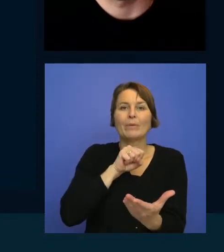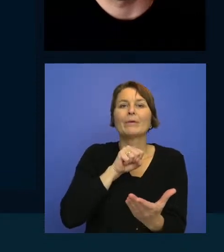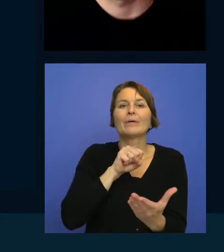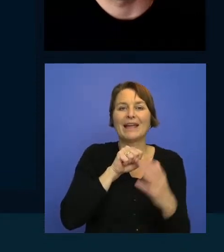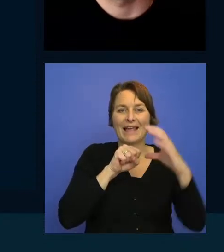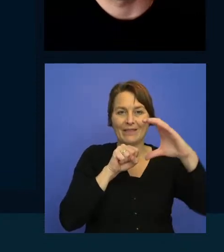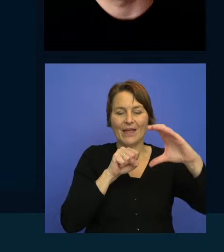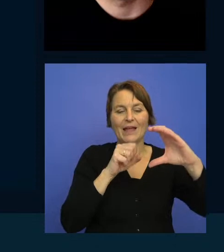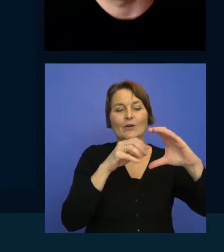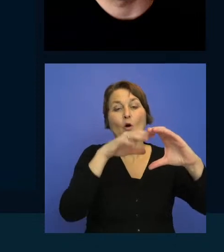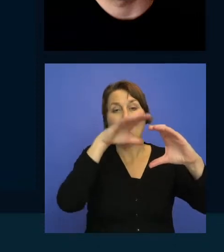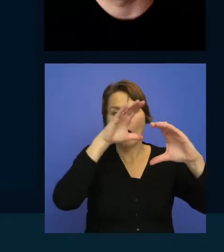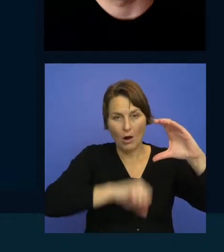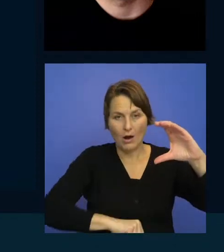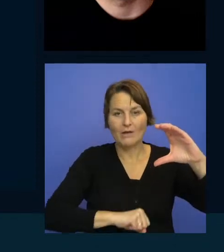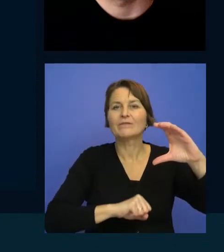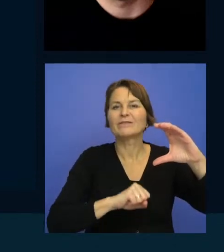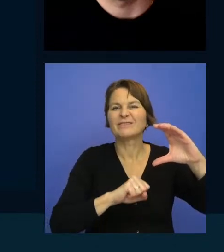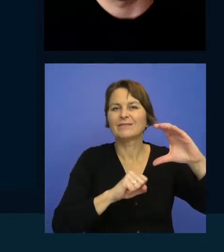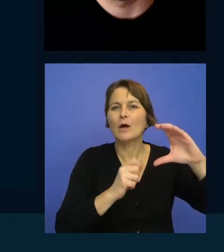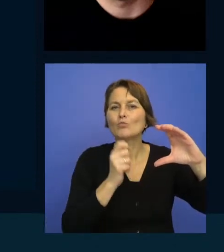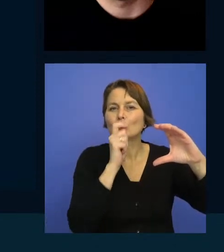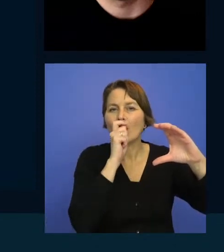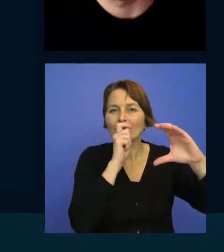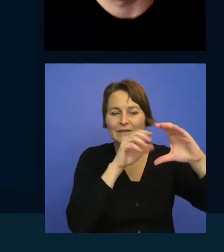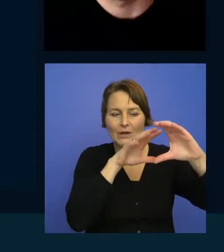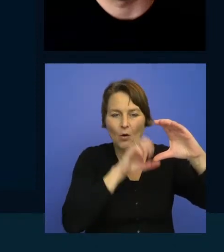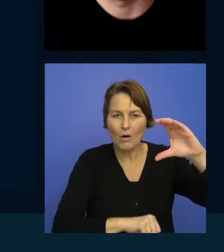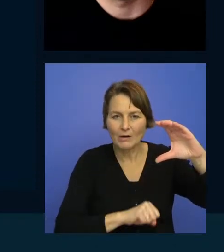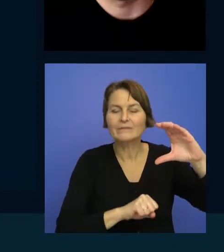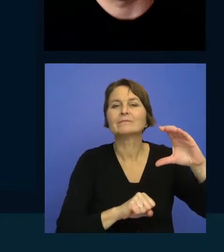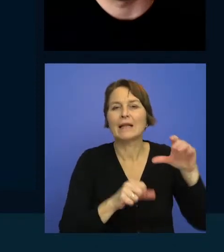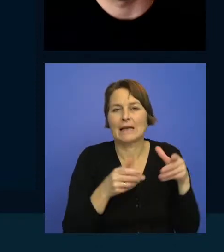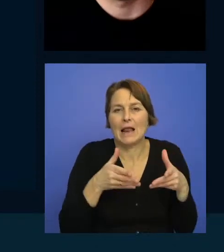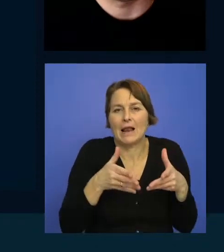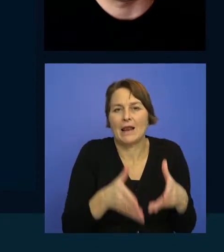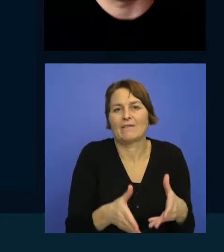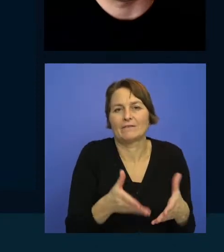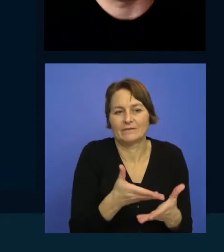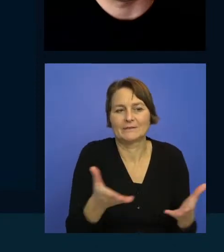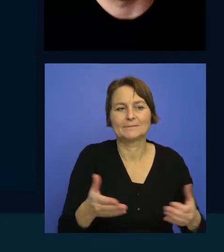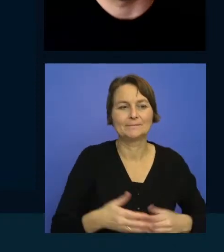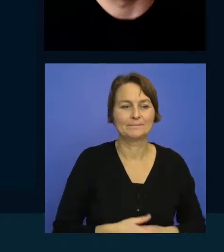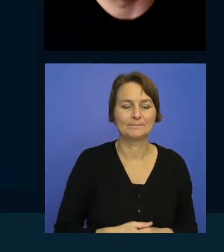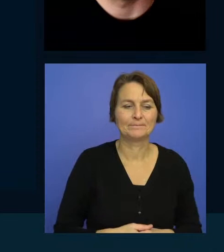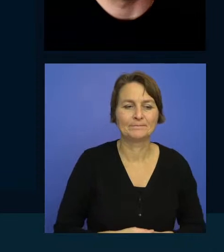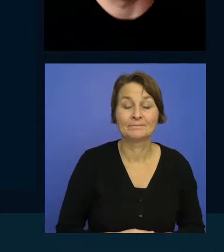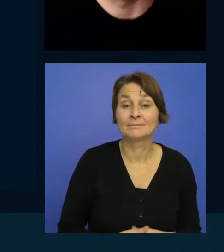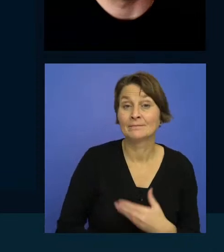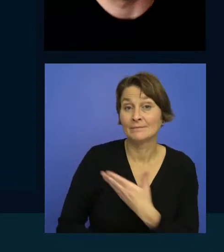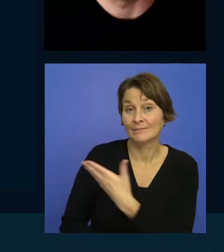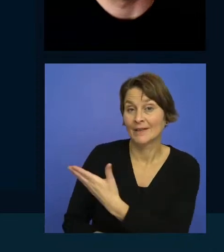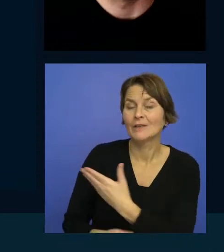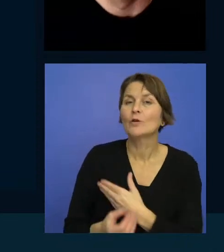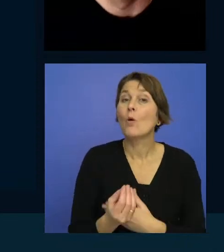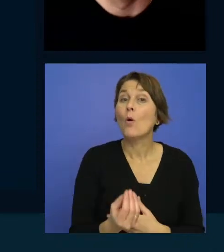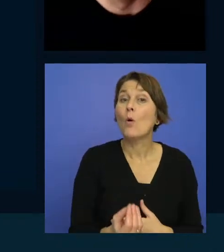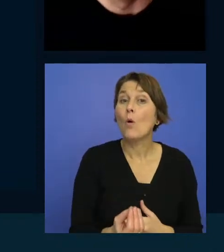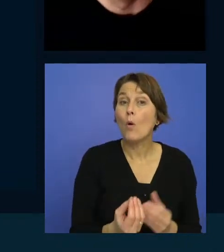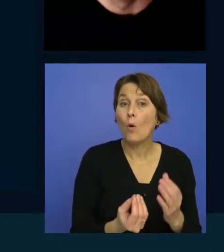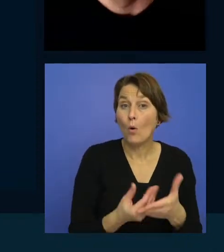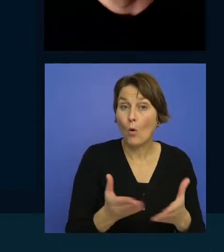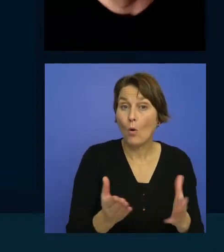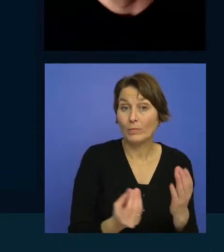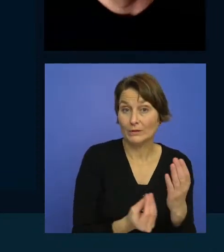loss budget. Let's look at how this works. So here I'm going to use our open source differential privacy